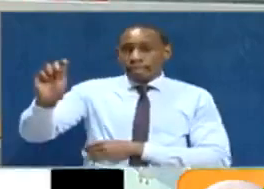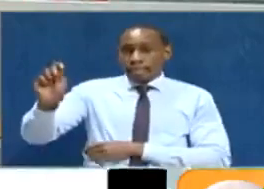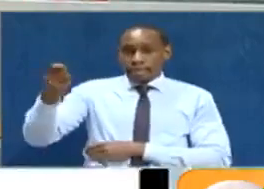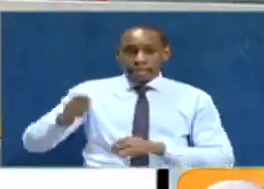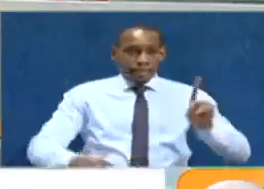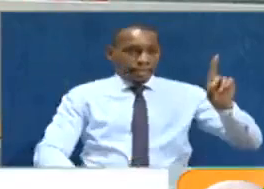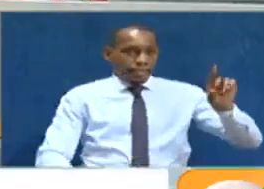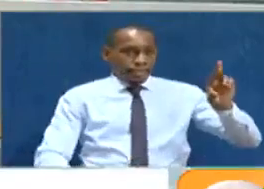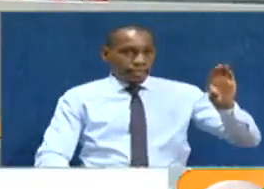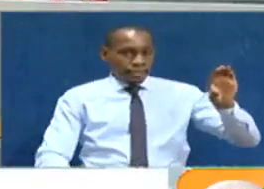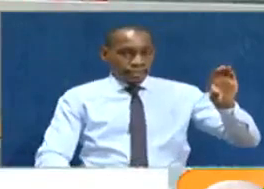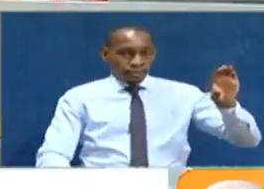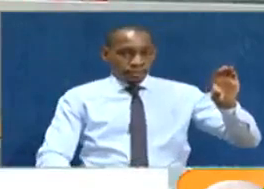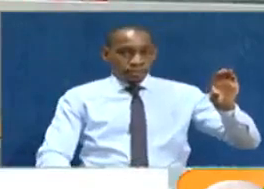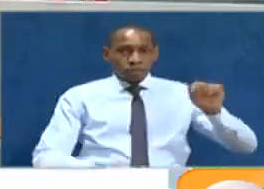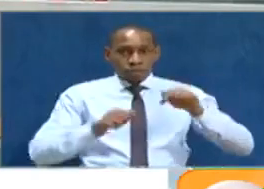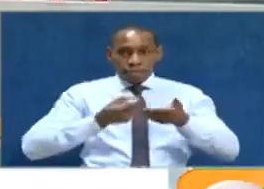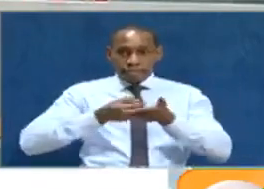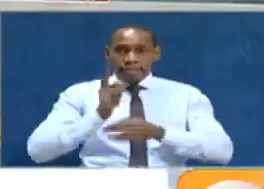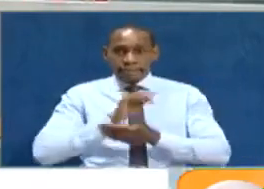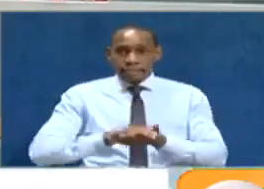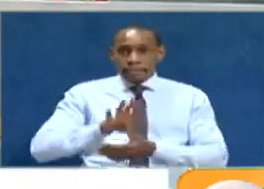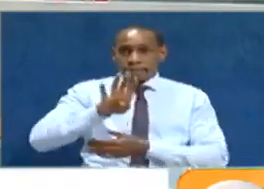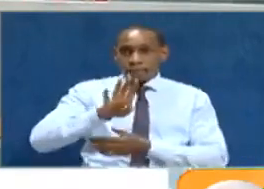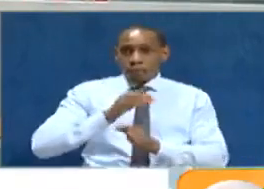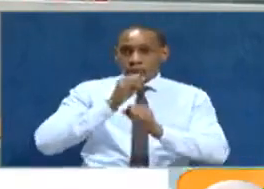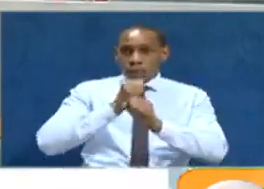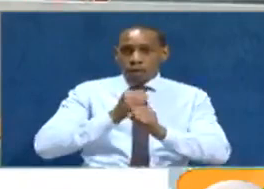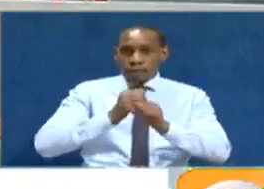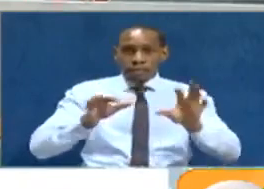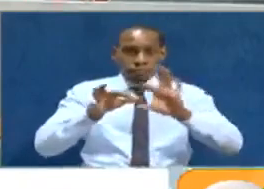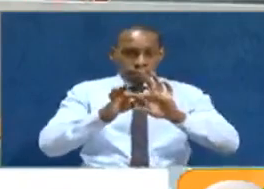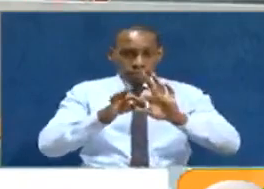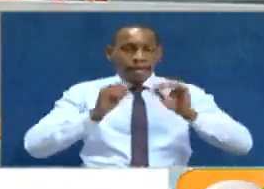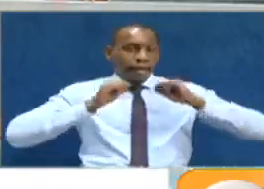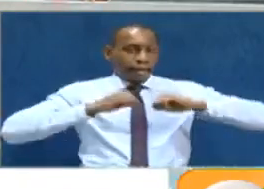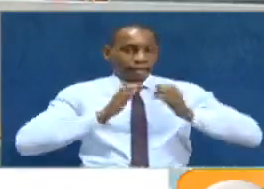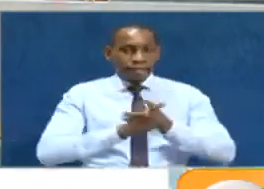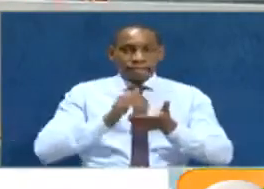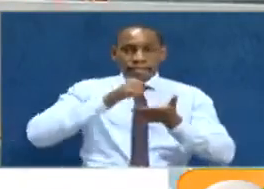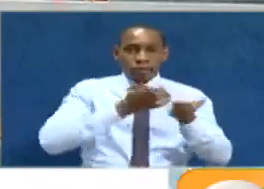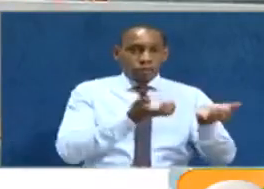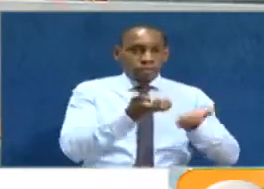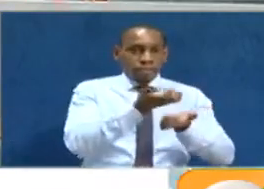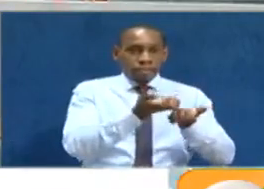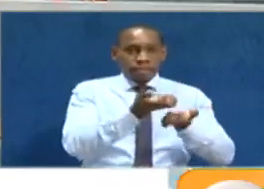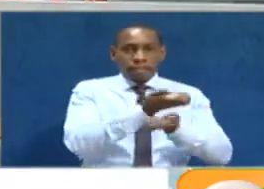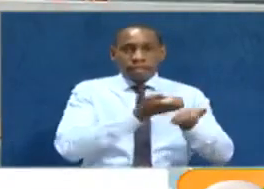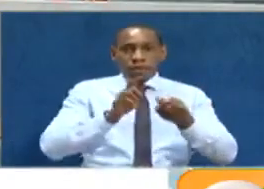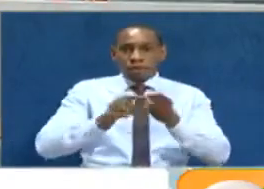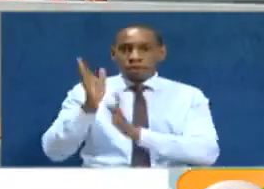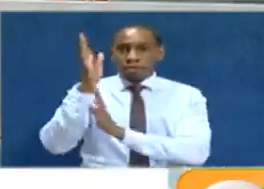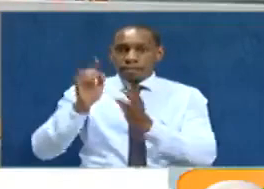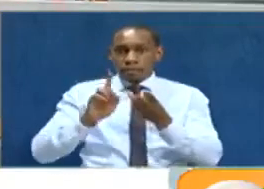Kenya and the Democratic Republic of Congo have today signed four cooperation agreements covering the economic, security